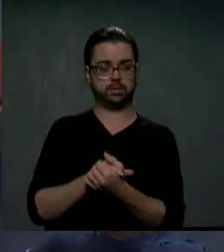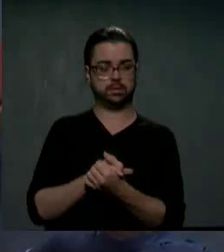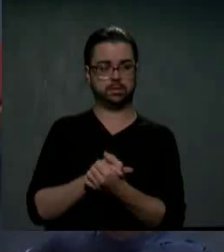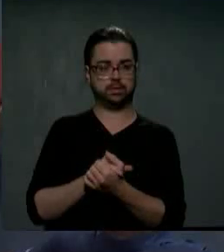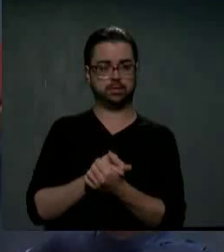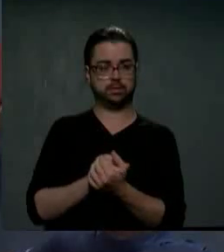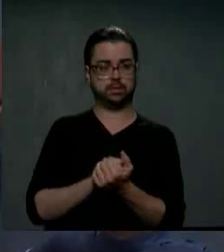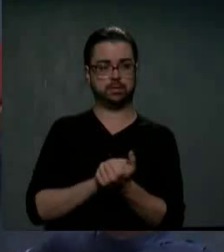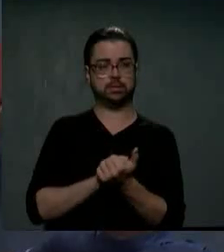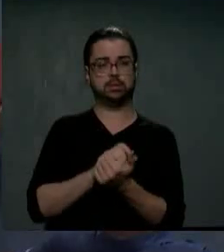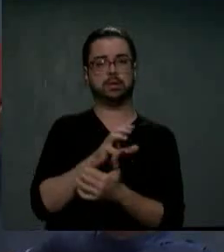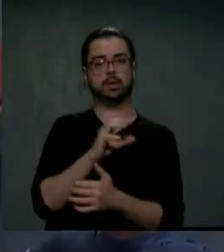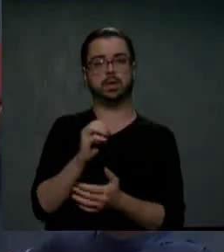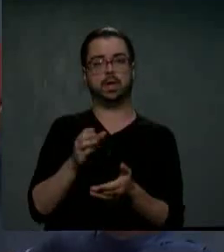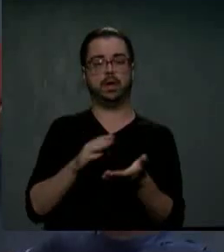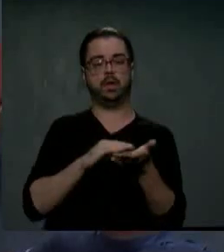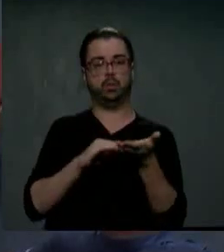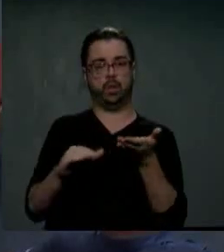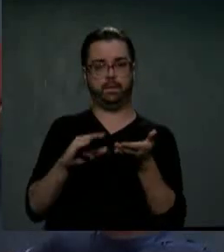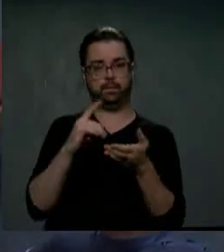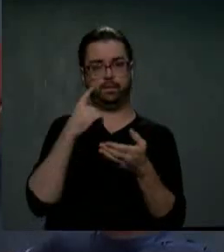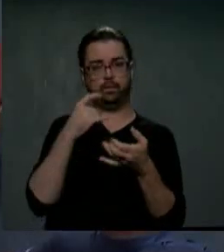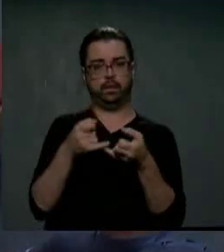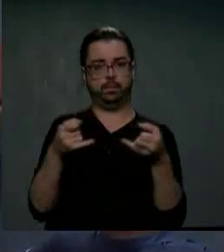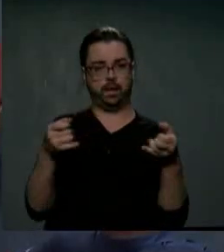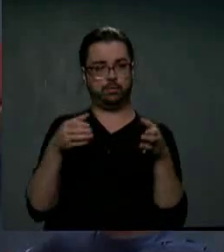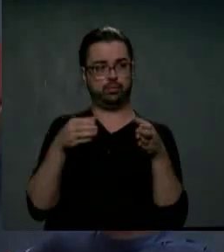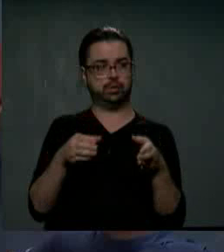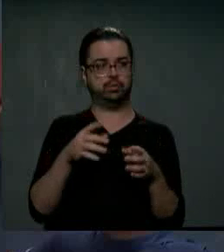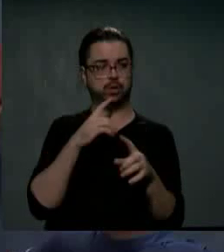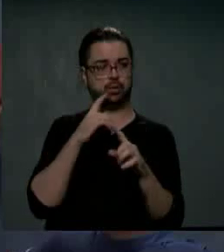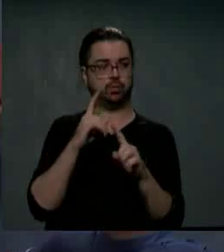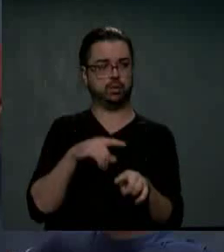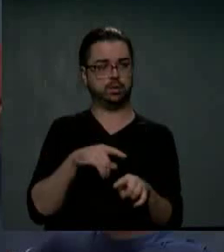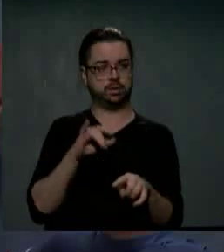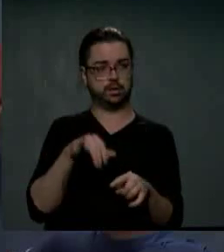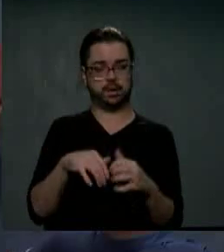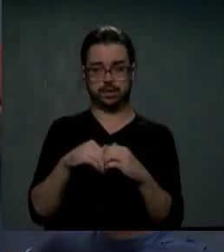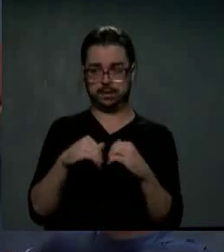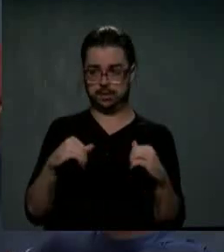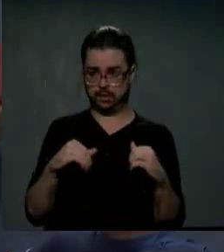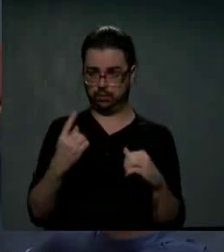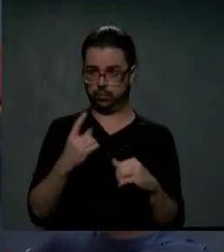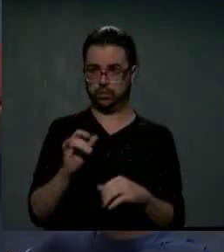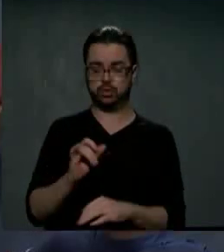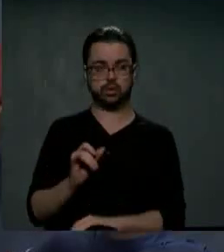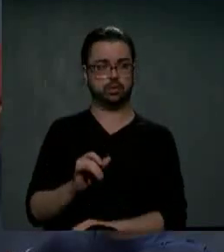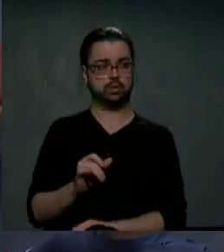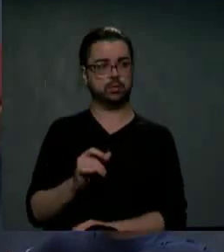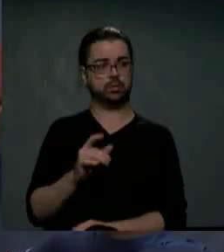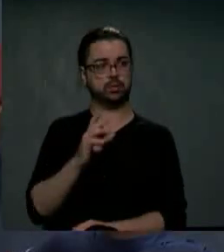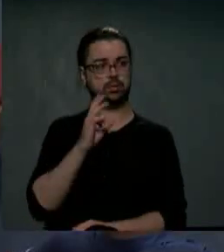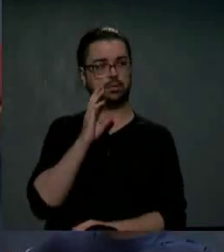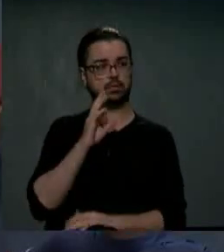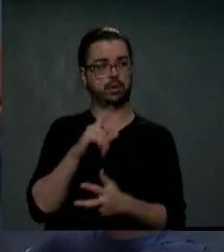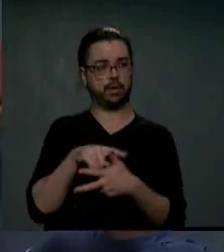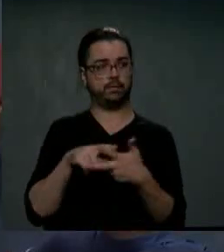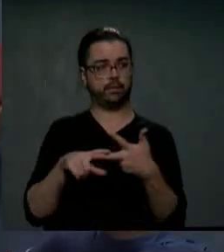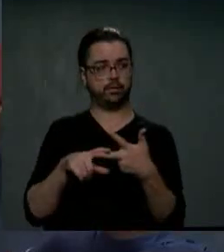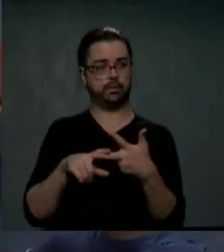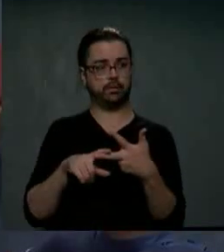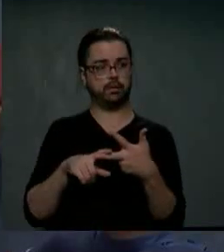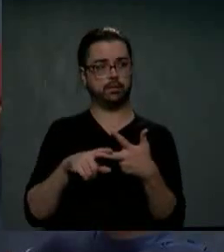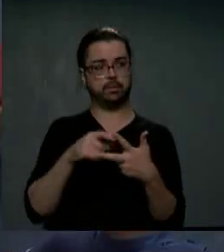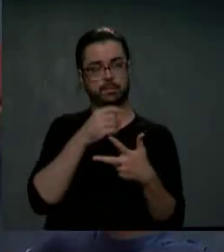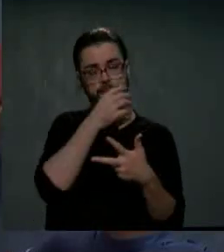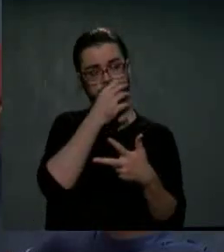And the waiver of the Boundary Street ordinance. Well, you want that as a separate one too, or so we're gonna have three